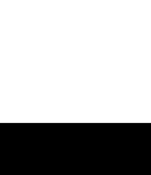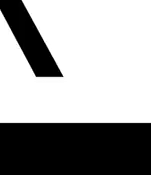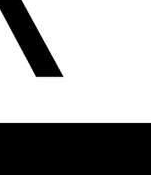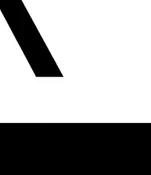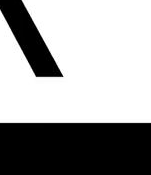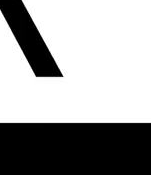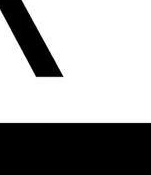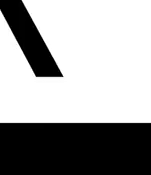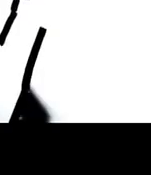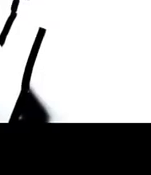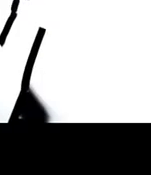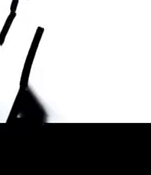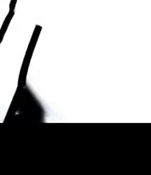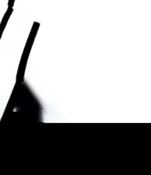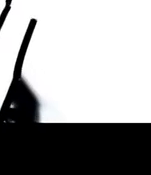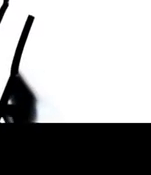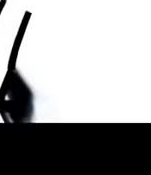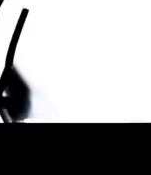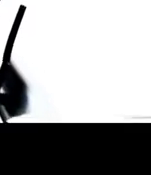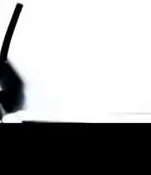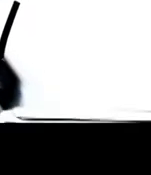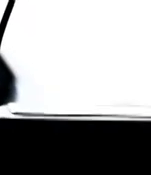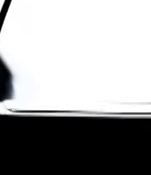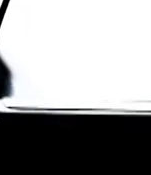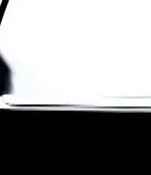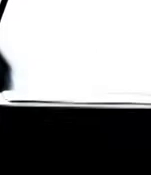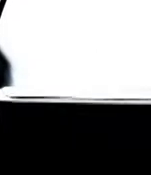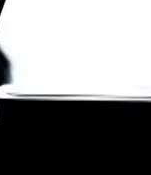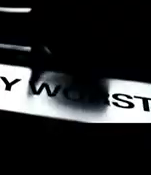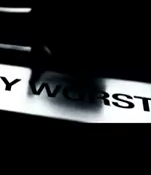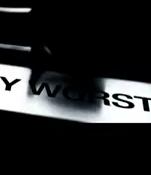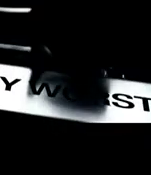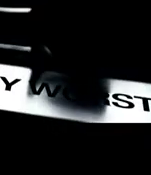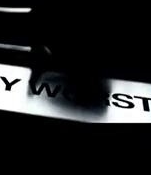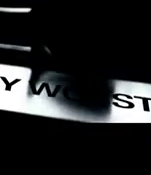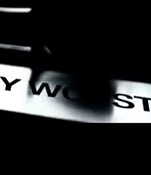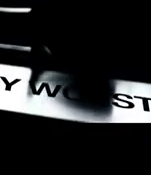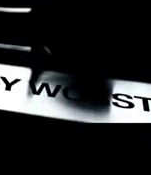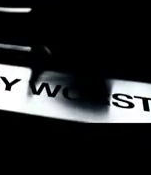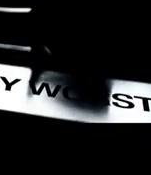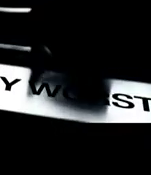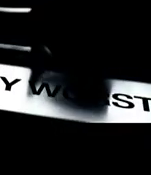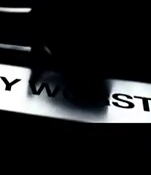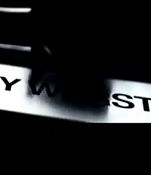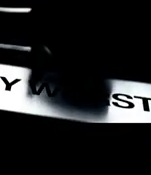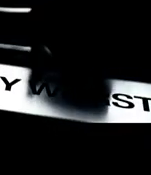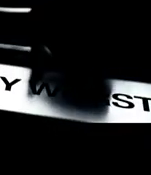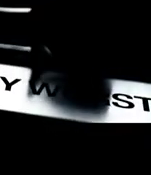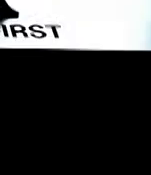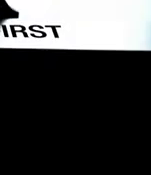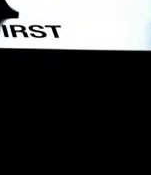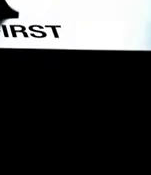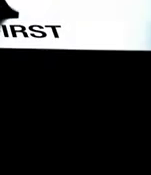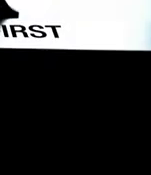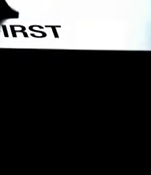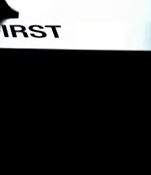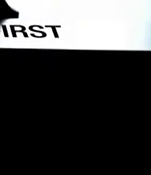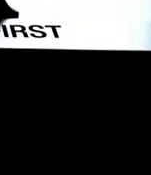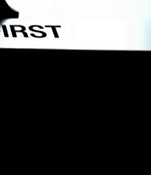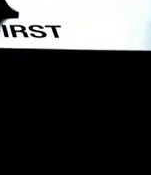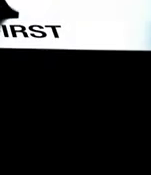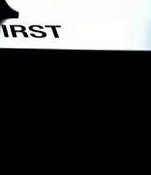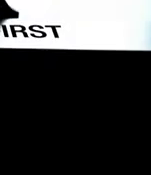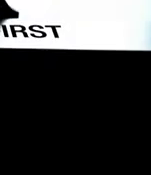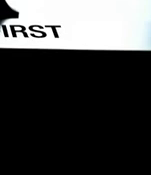me back to a preacher and a verse where they've seen me at my worst, to the love